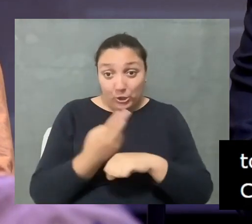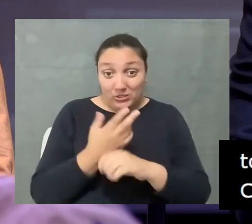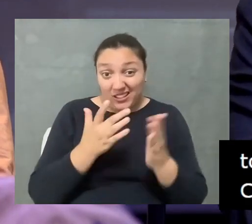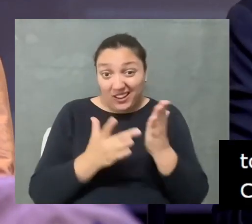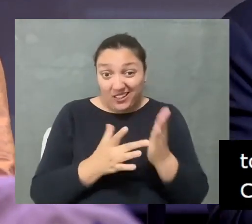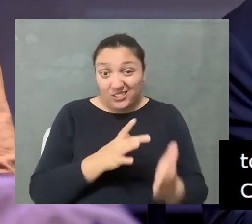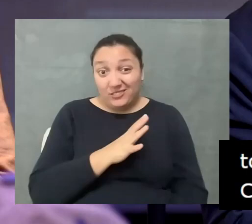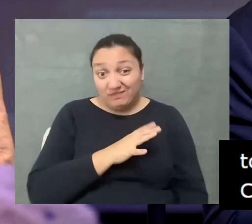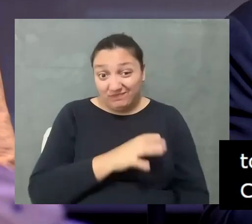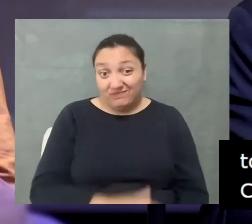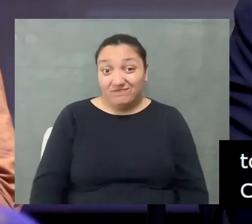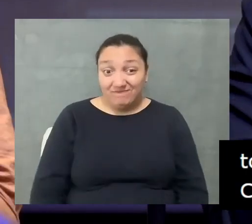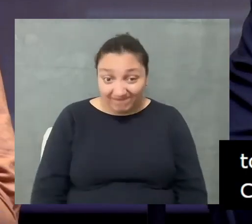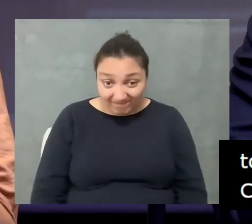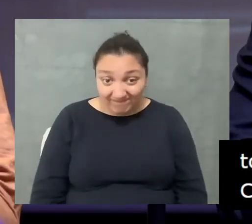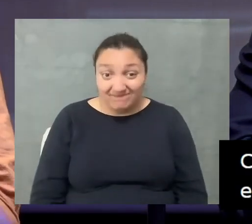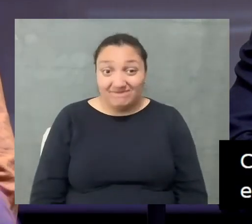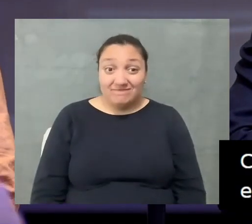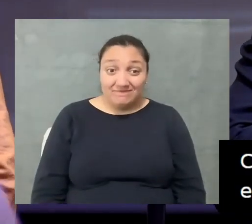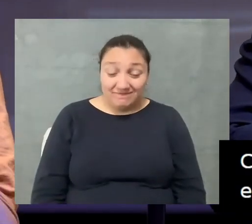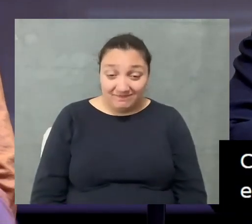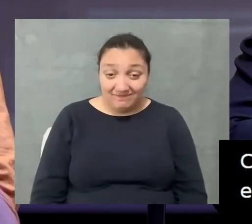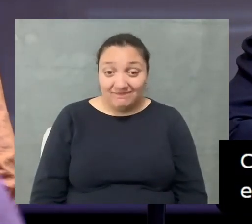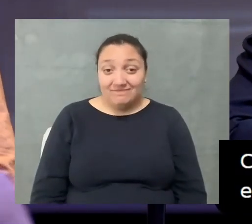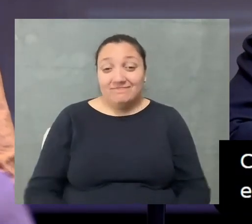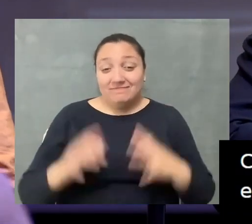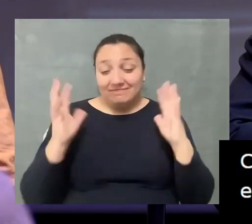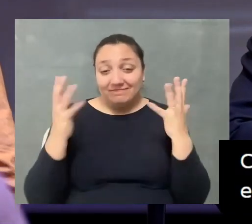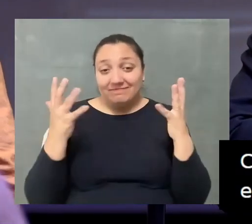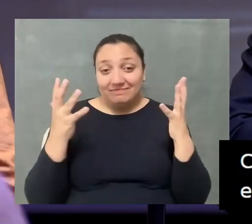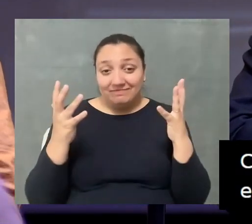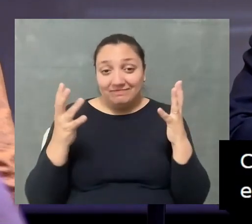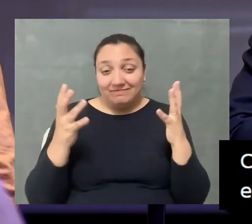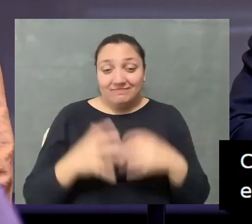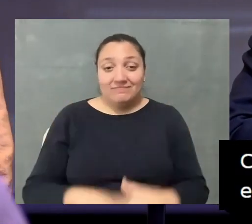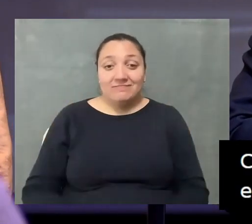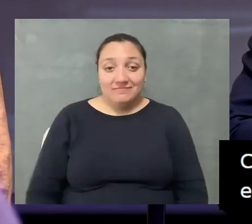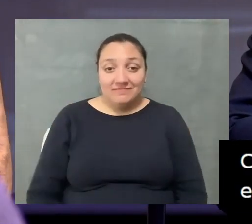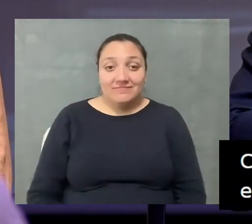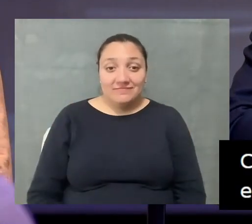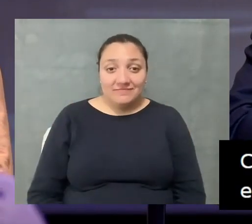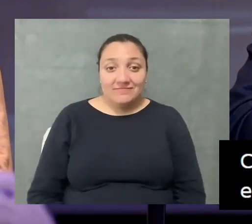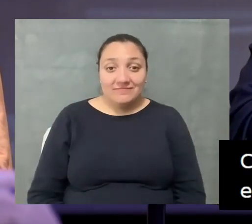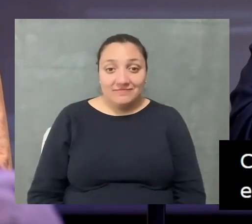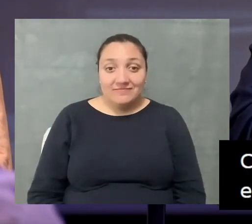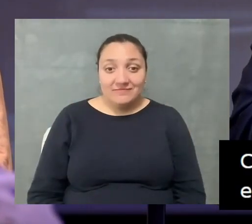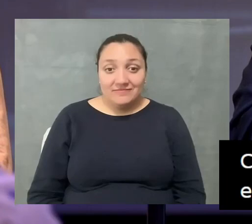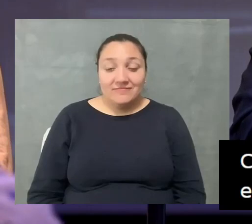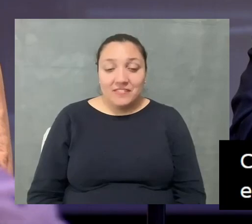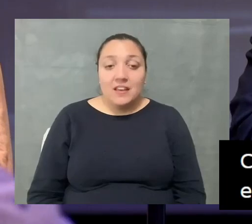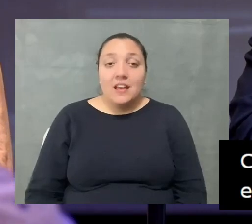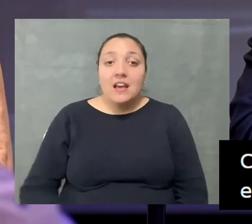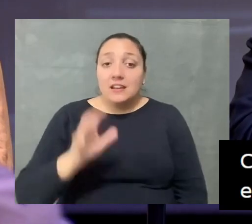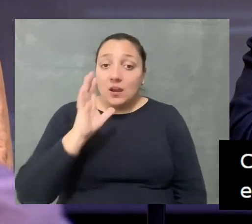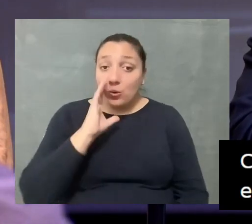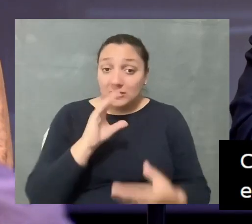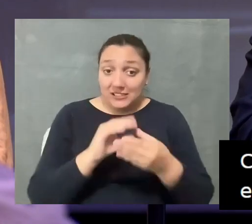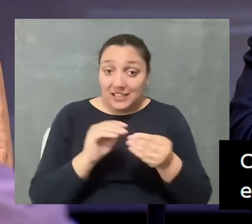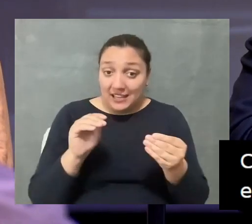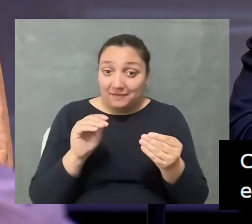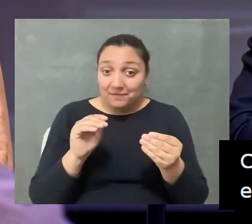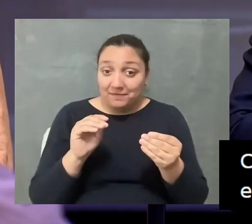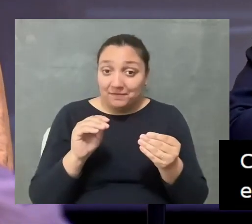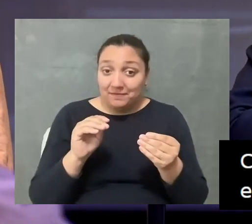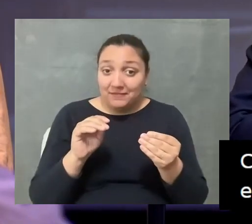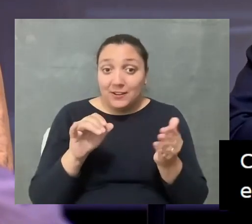around the country. Just, And I will say that New York is the home